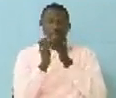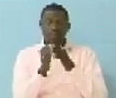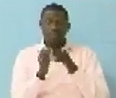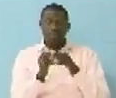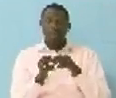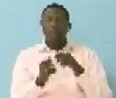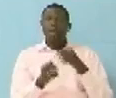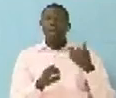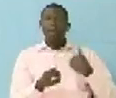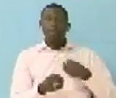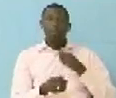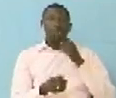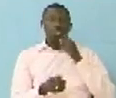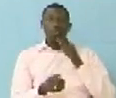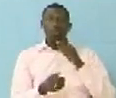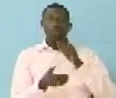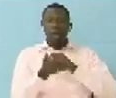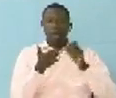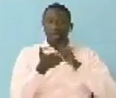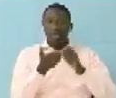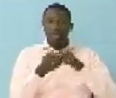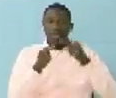statement takers,